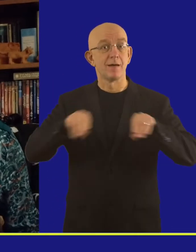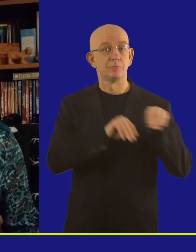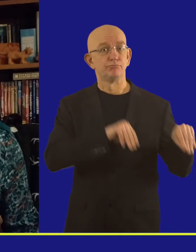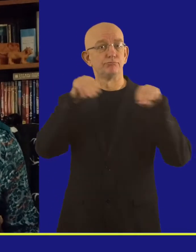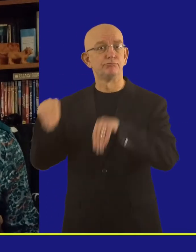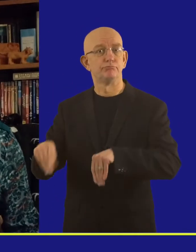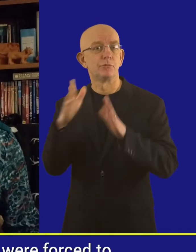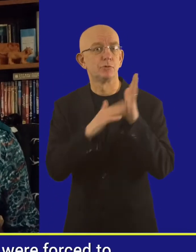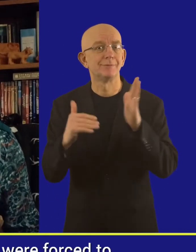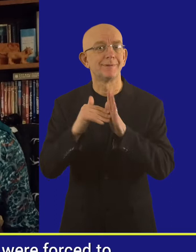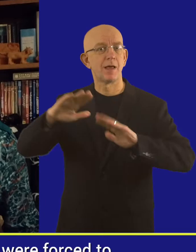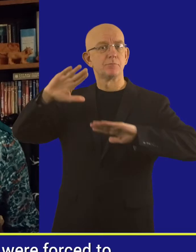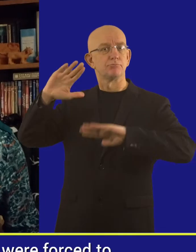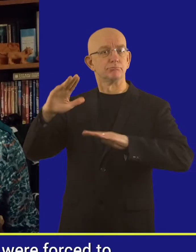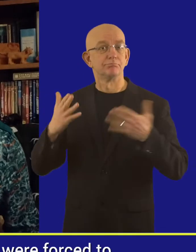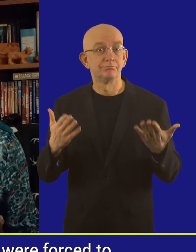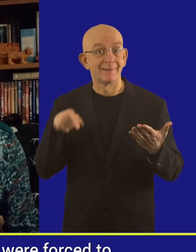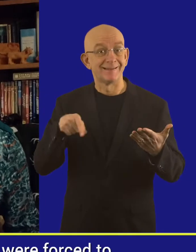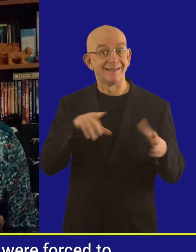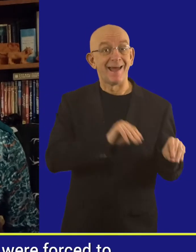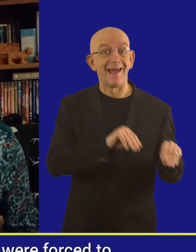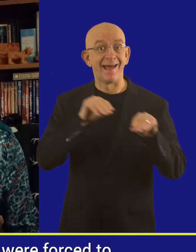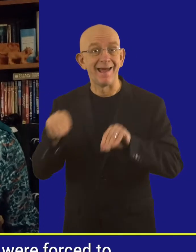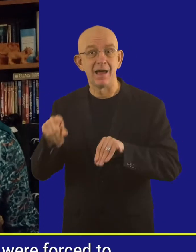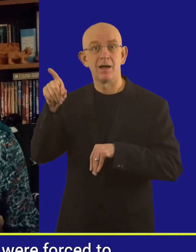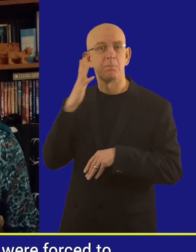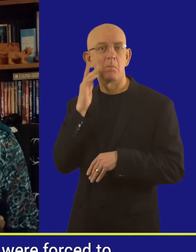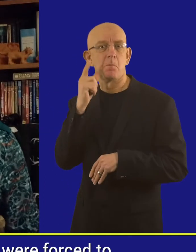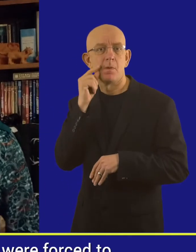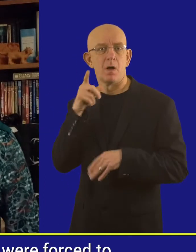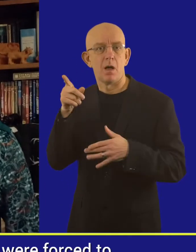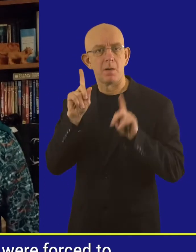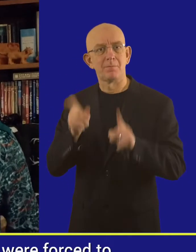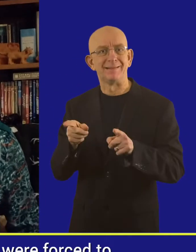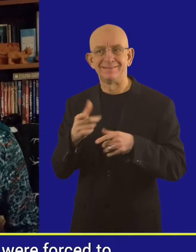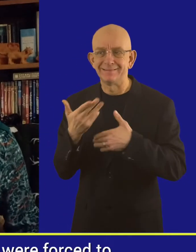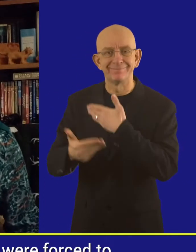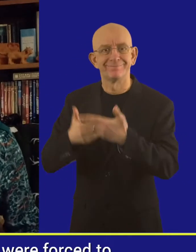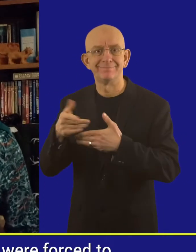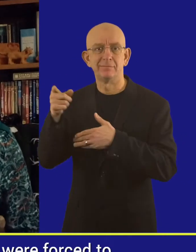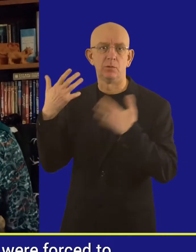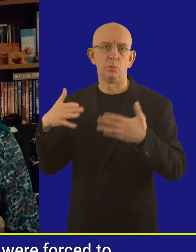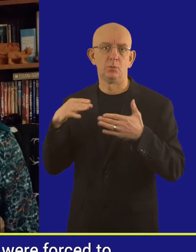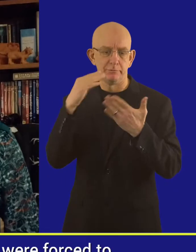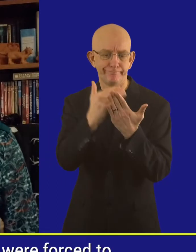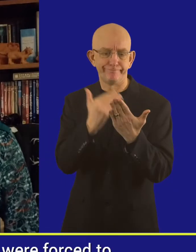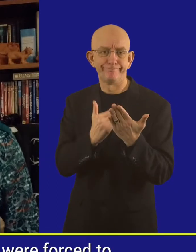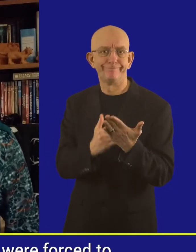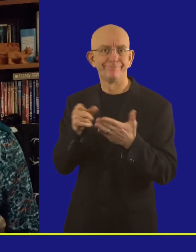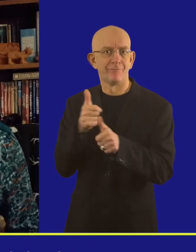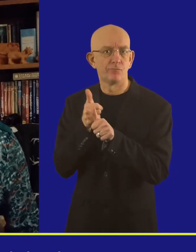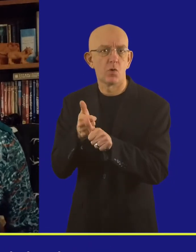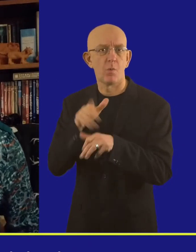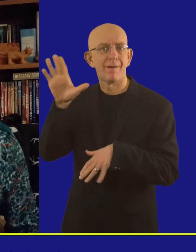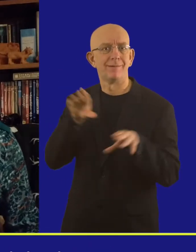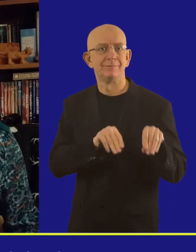New Zealand. During this experience, my parents were forced to confront New Zealand's discriminatory immigration requirements,